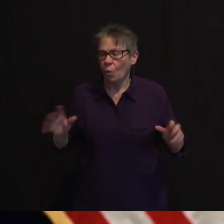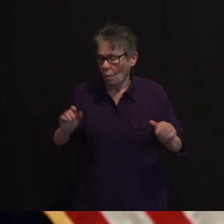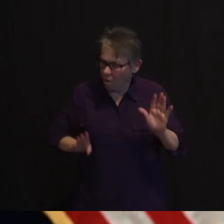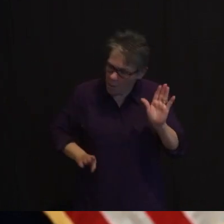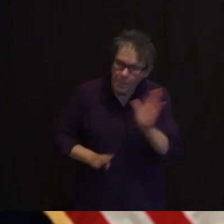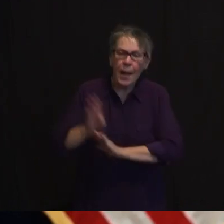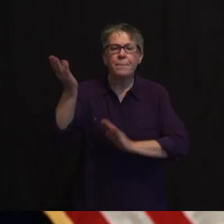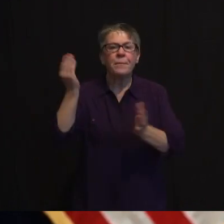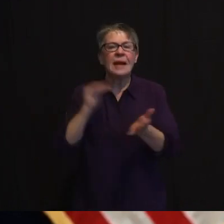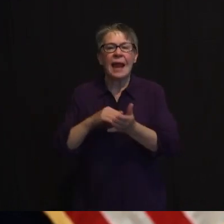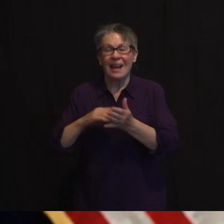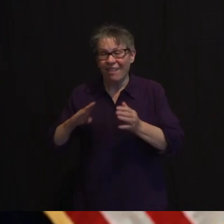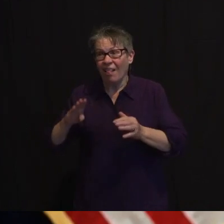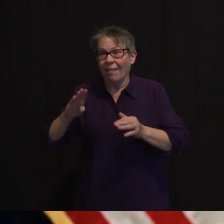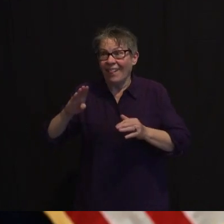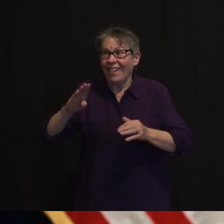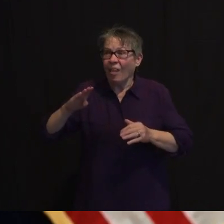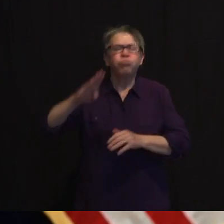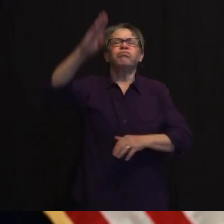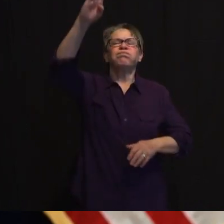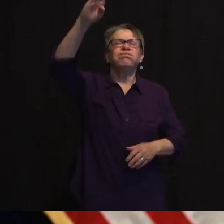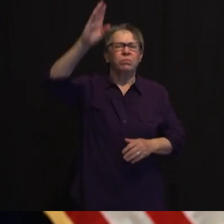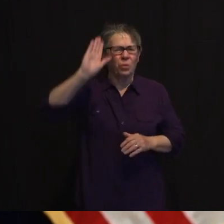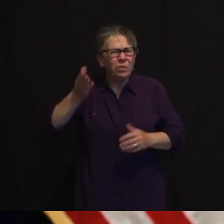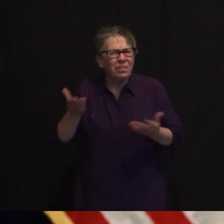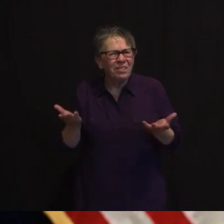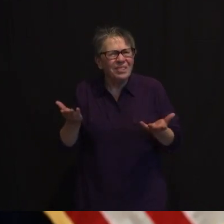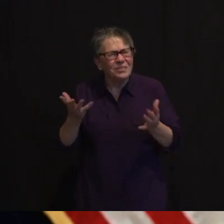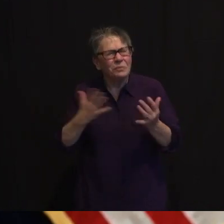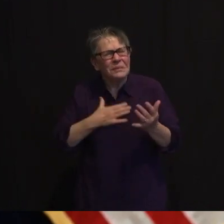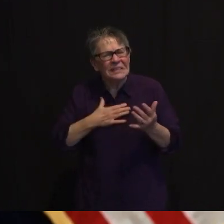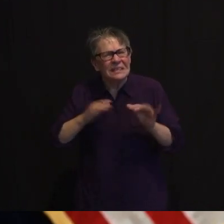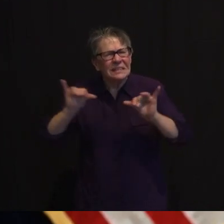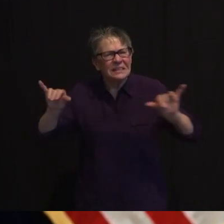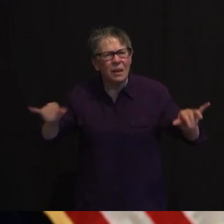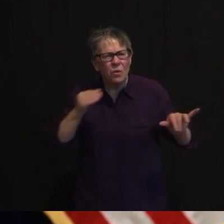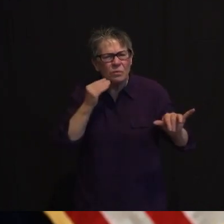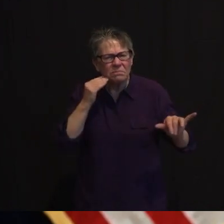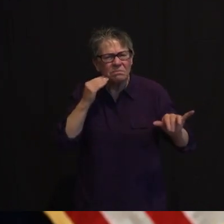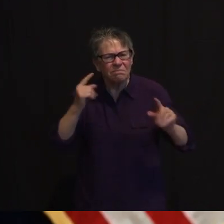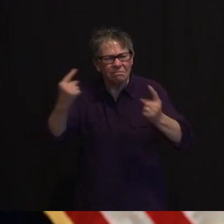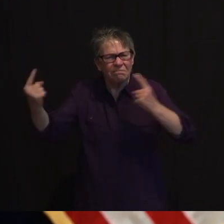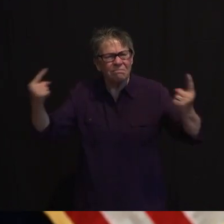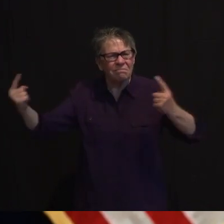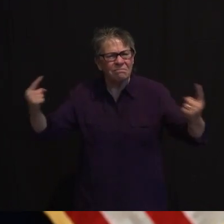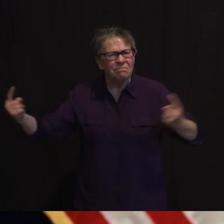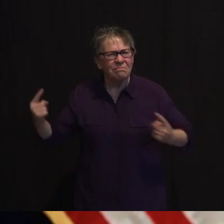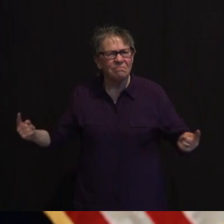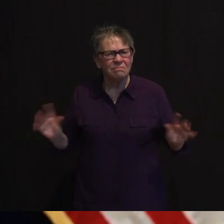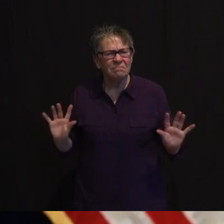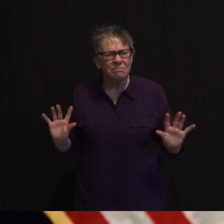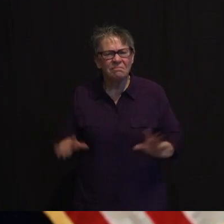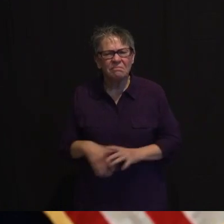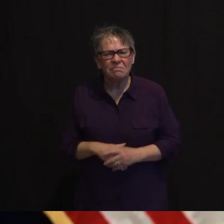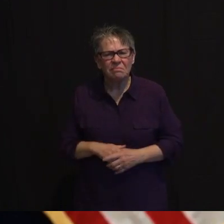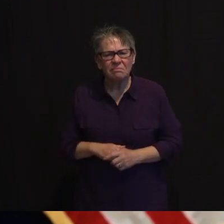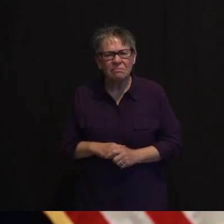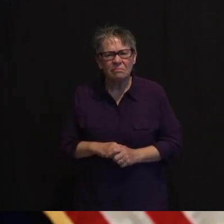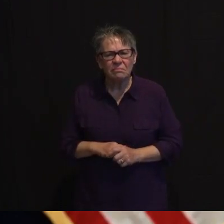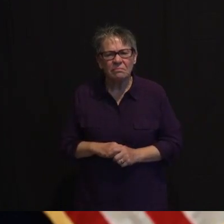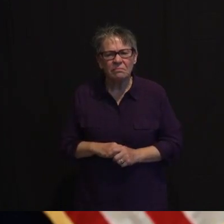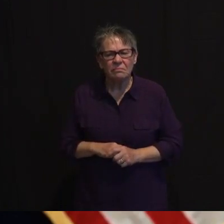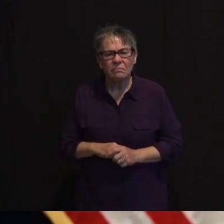say before Judy comes in on treated and released, we are the ultimate home rule state. And that with that